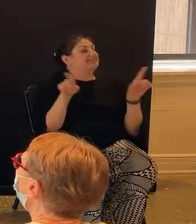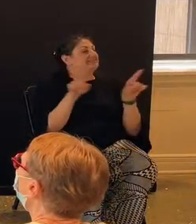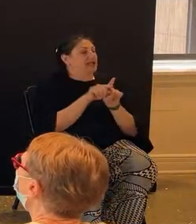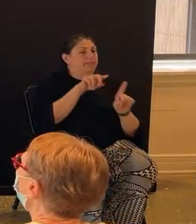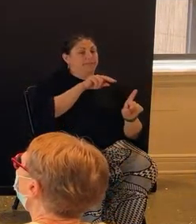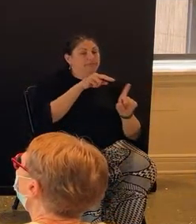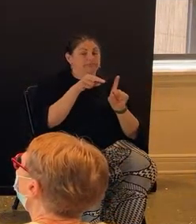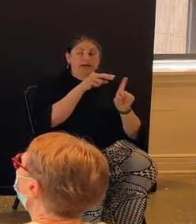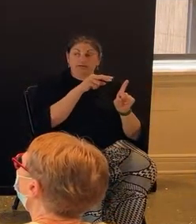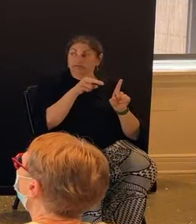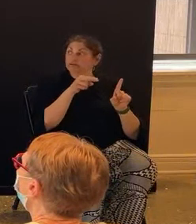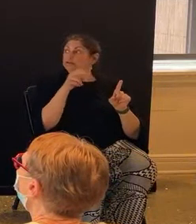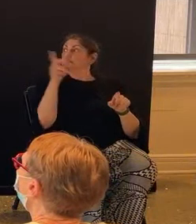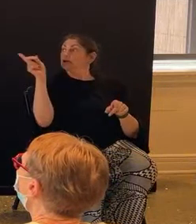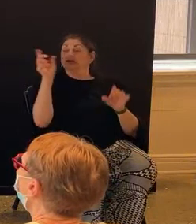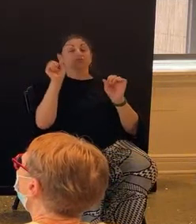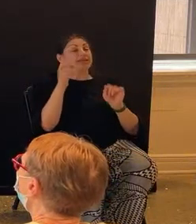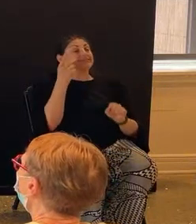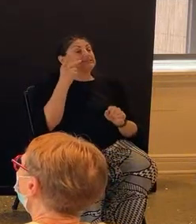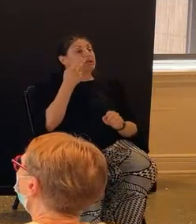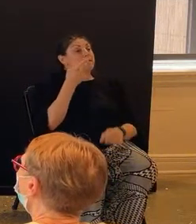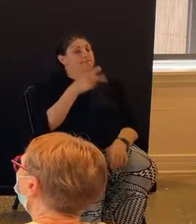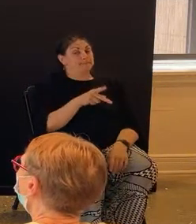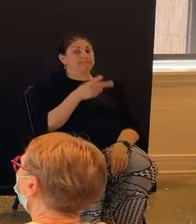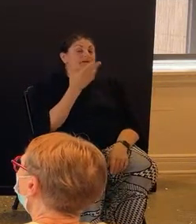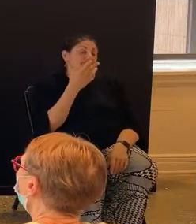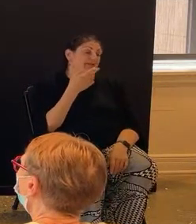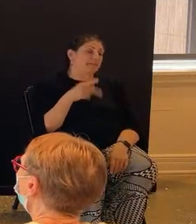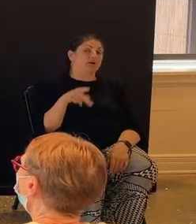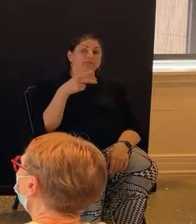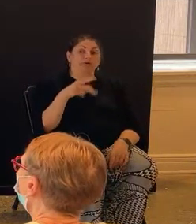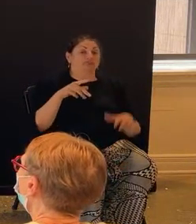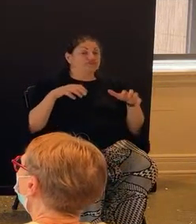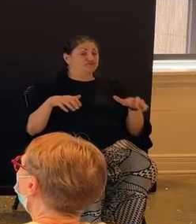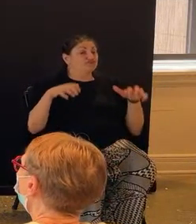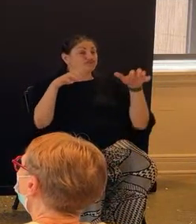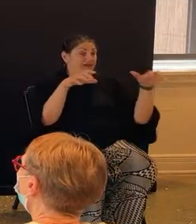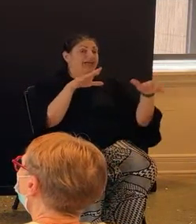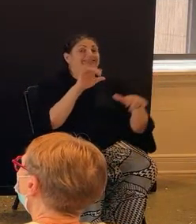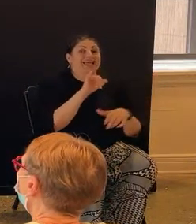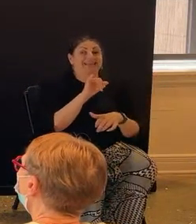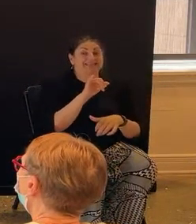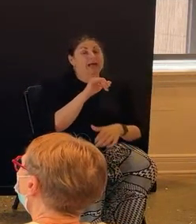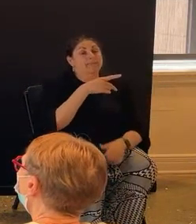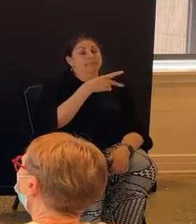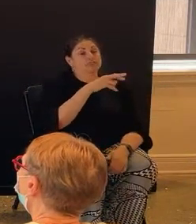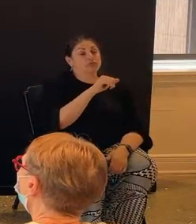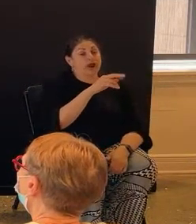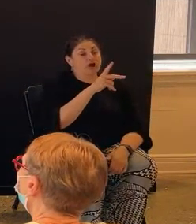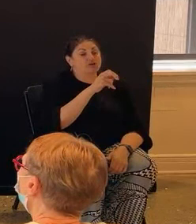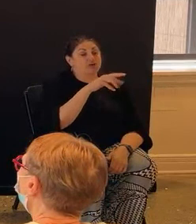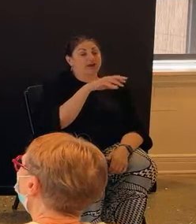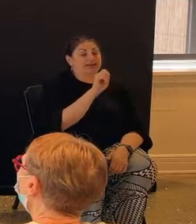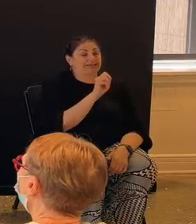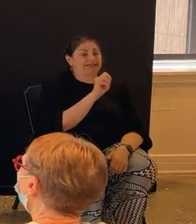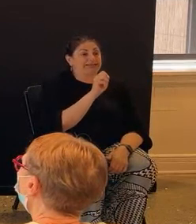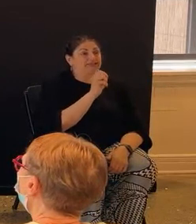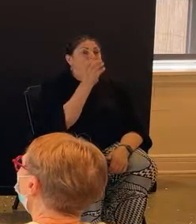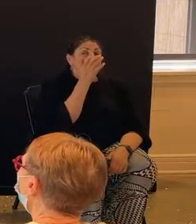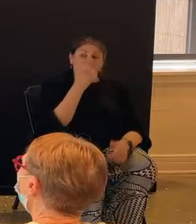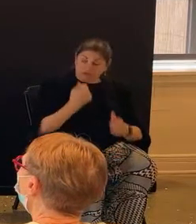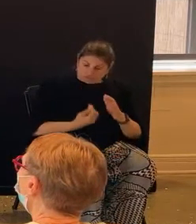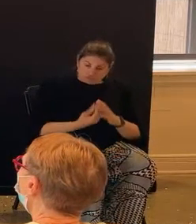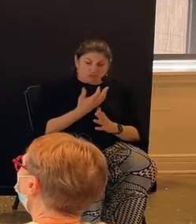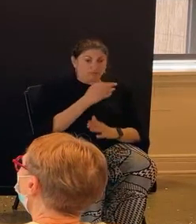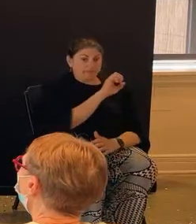And you can see all of the purple. These are all prairie lupins that grew, you know, that came back